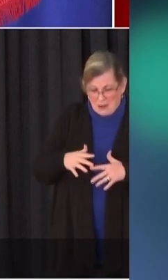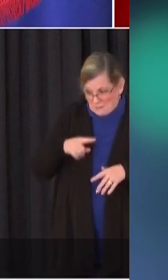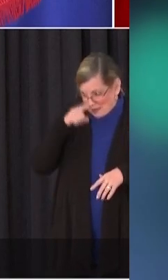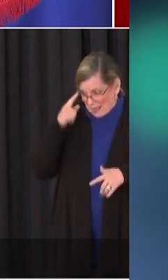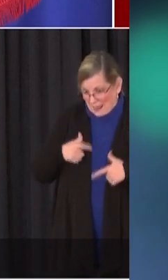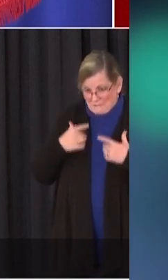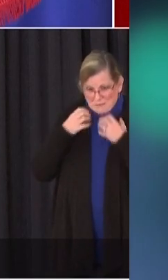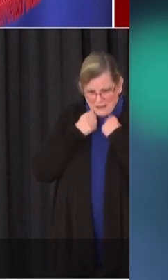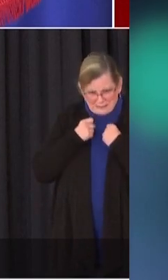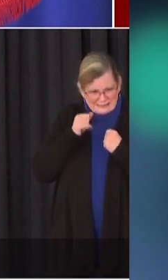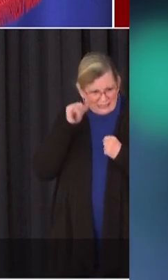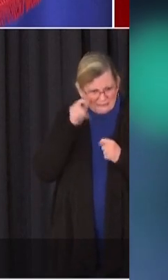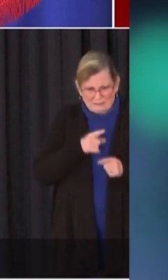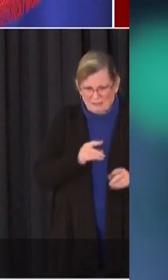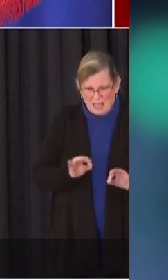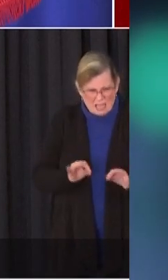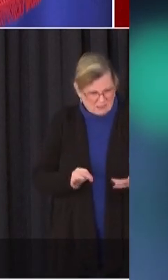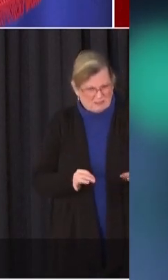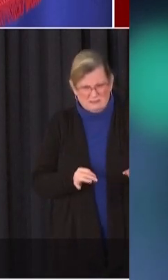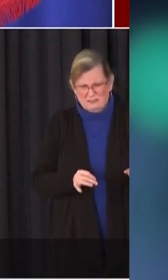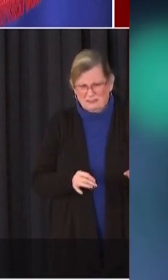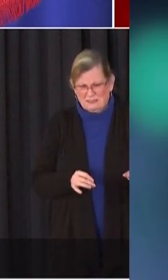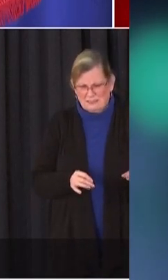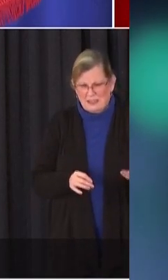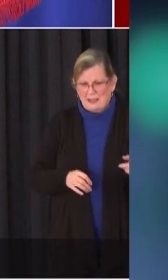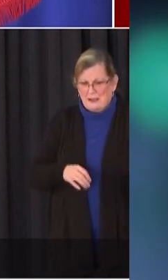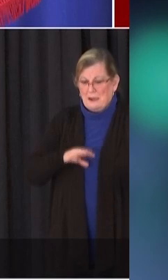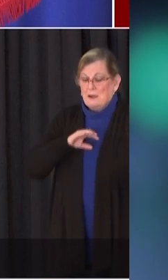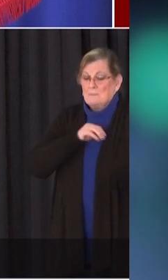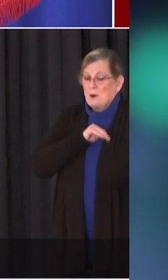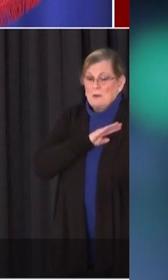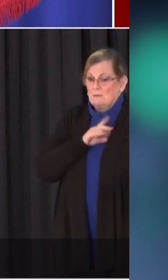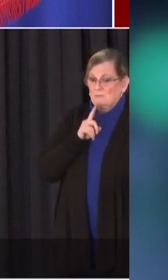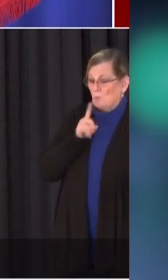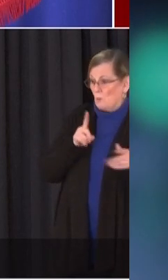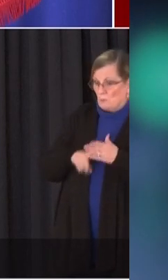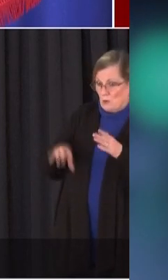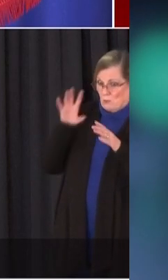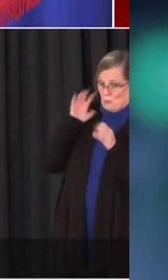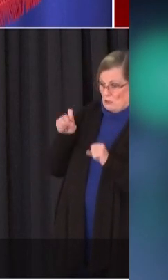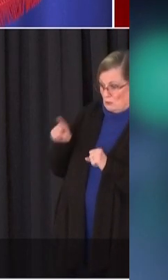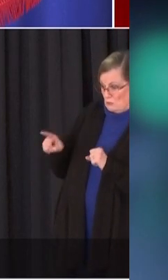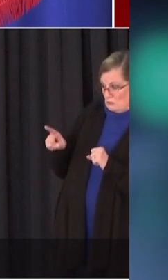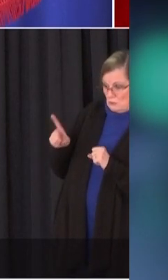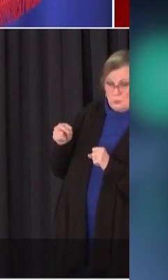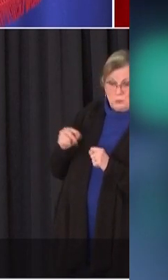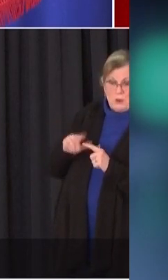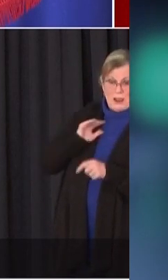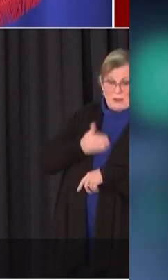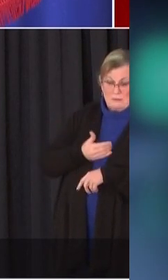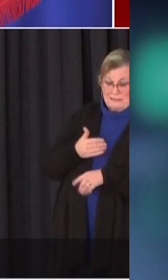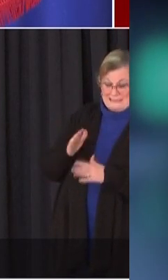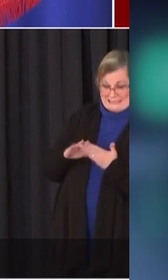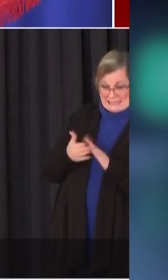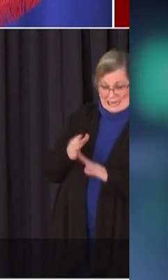Matter Plaza for Donald Trump to come out and take that now infamous picture in front of the church holding a Bible.